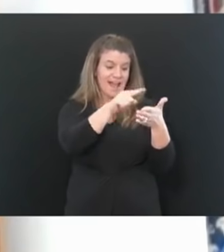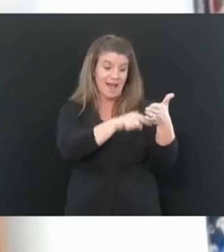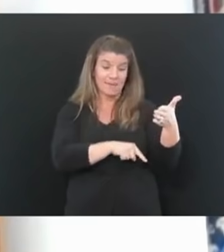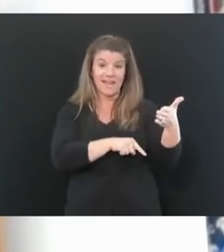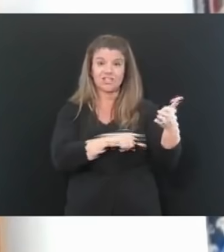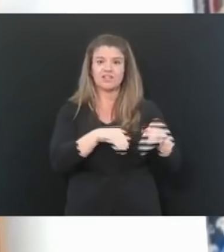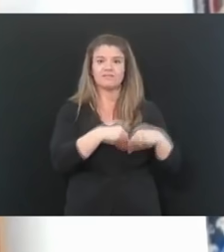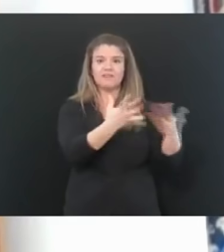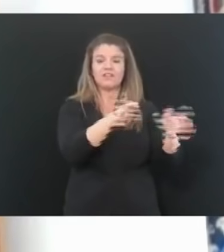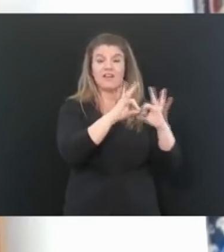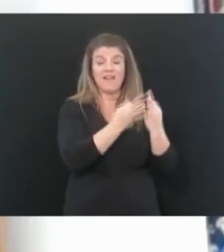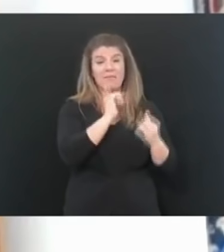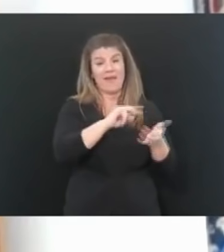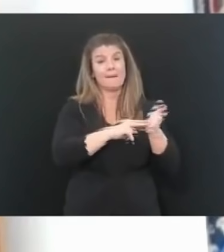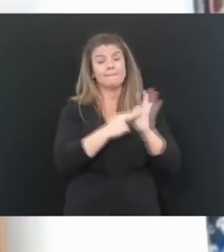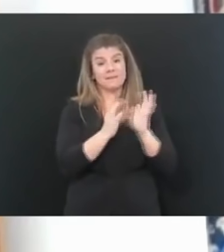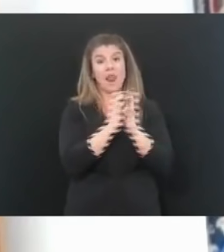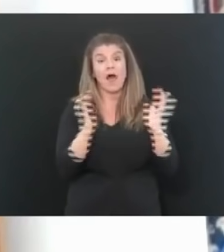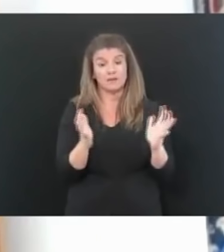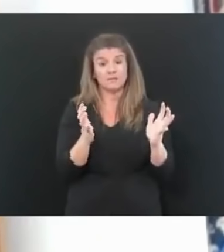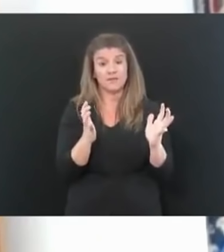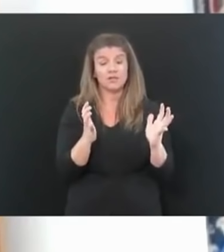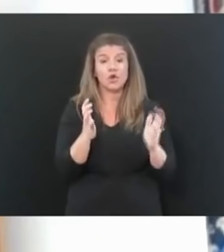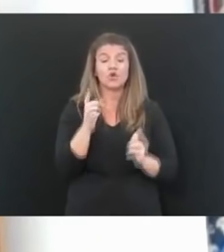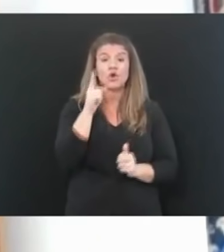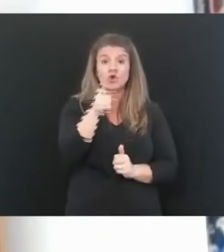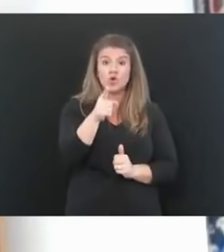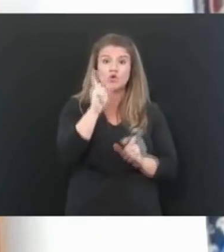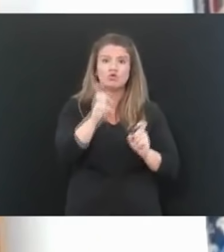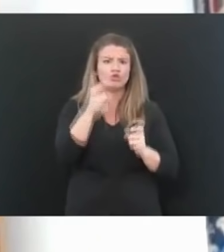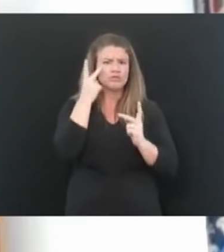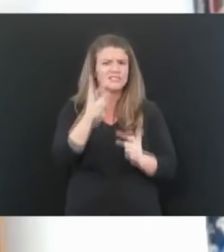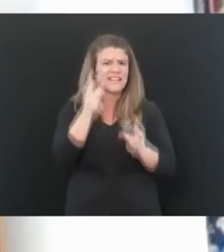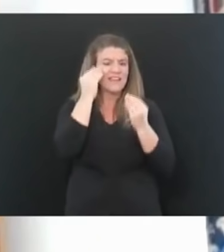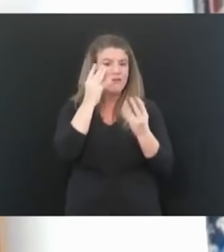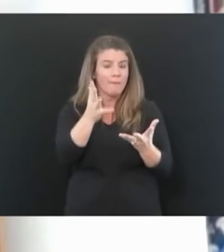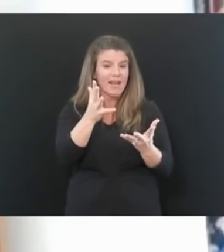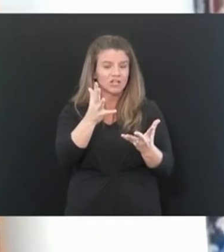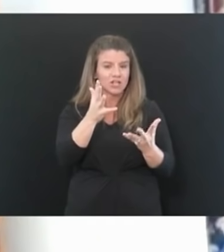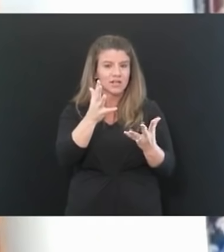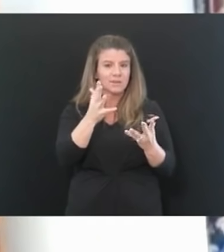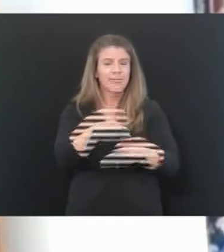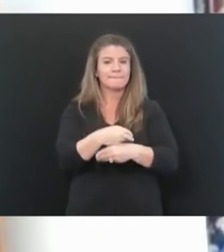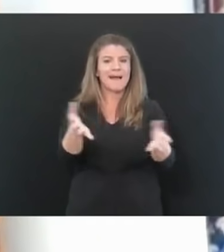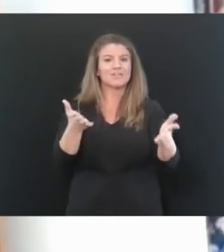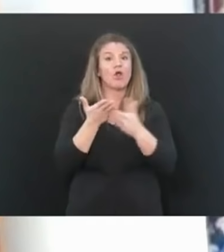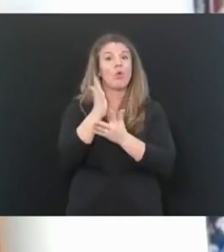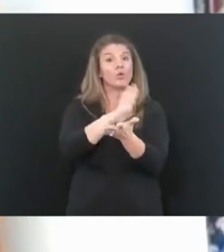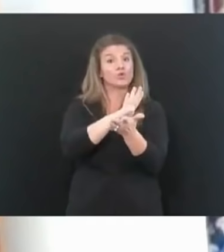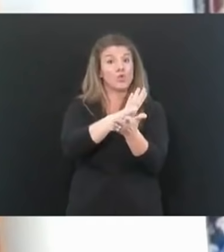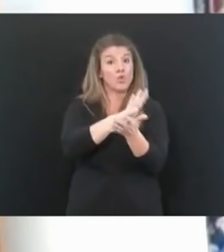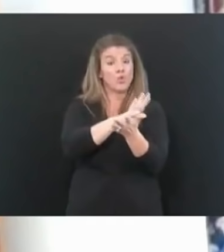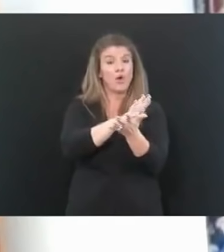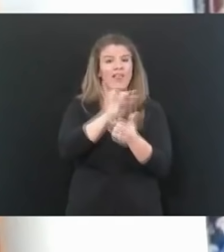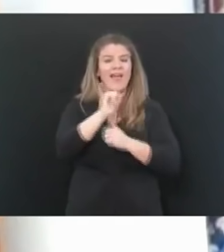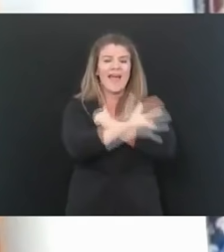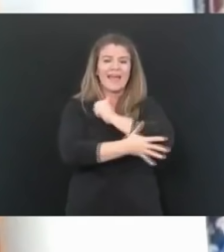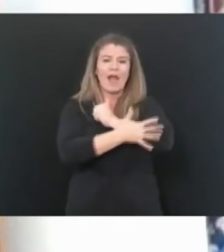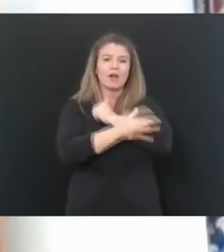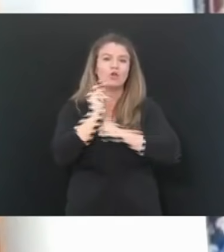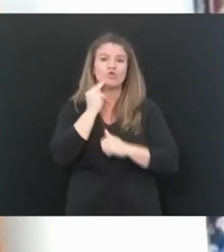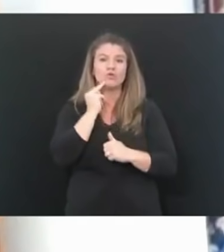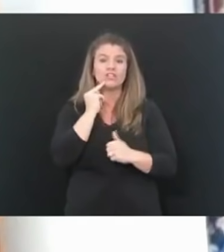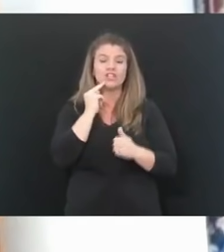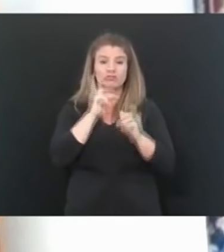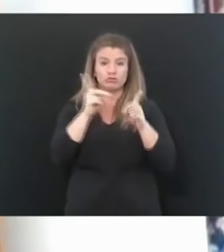families. The families should see information coming through their school system. We're going to be asking the county nutrition directors to be helping